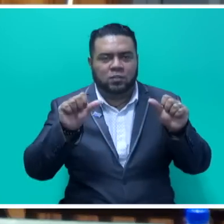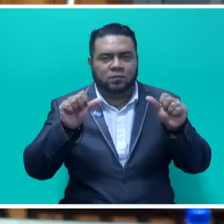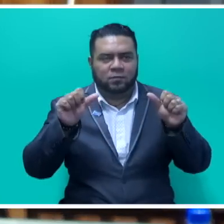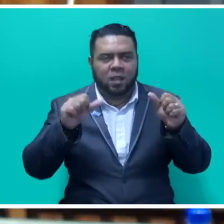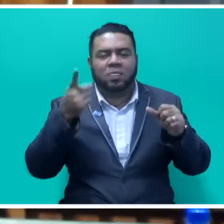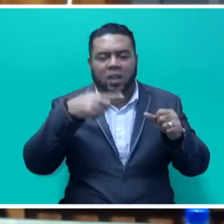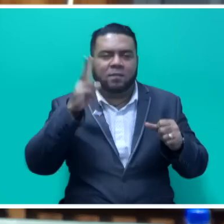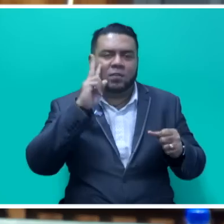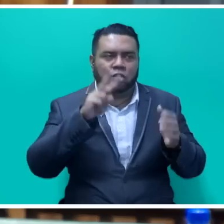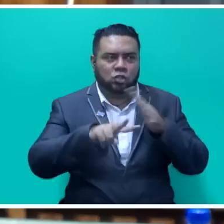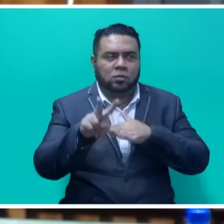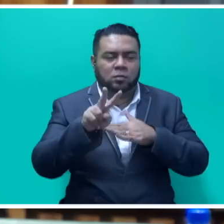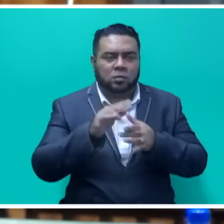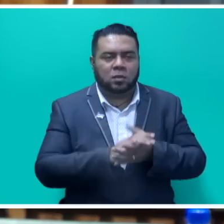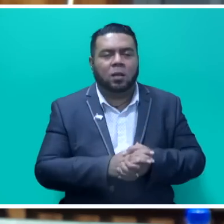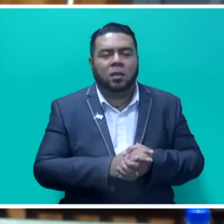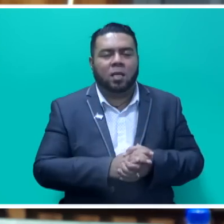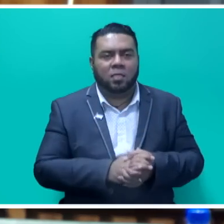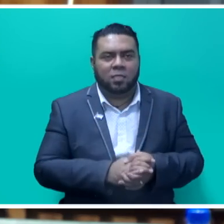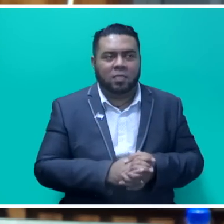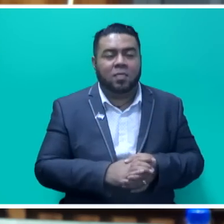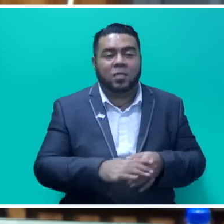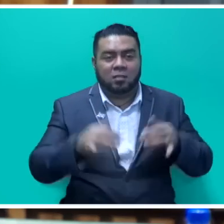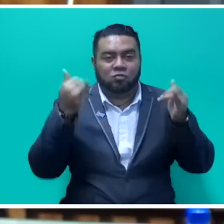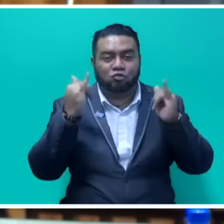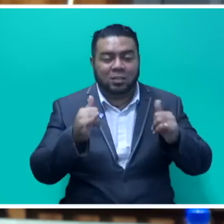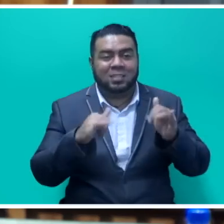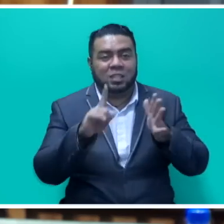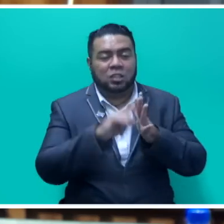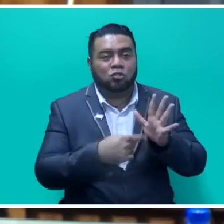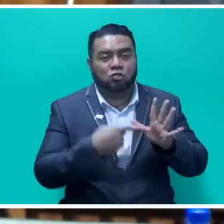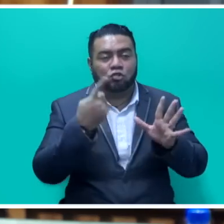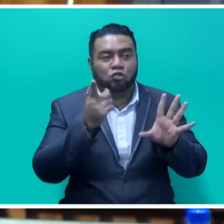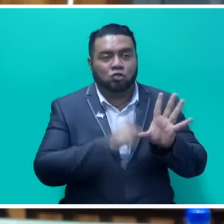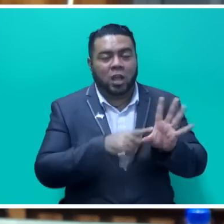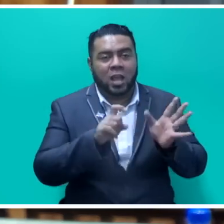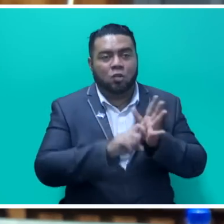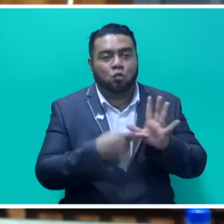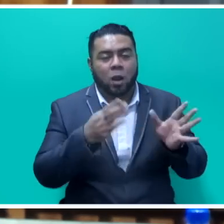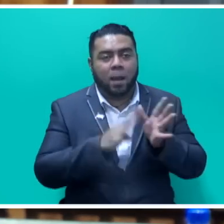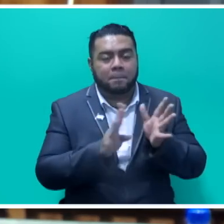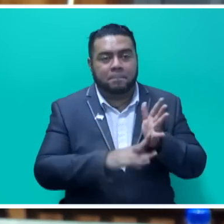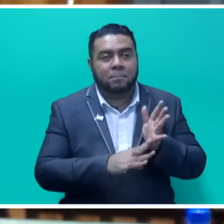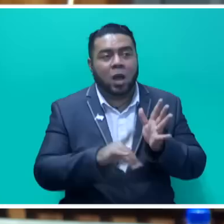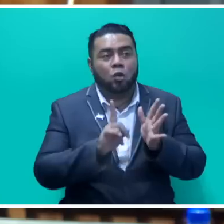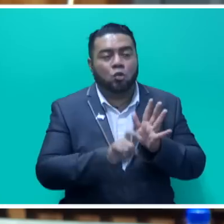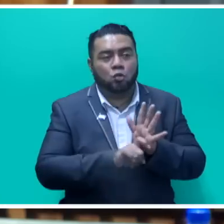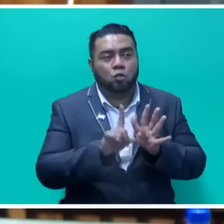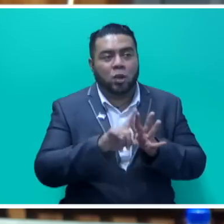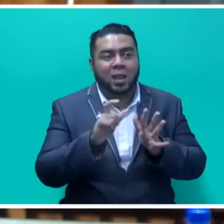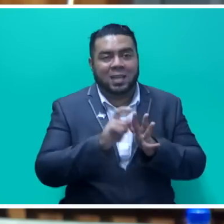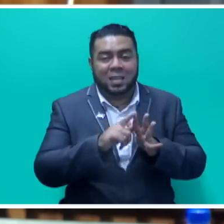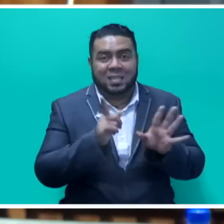that vision that Justice Jairam Reddy and Sitiveni Rambuka had in 1999, and we have